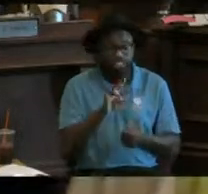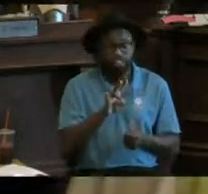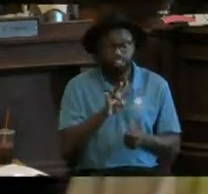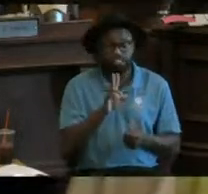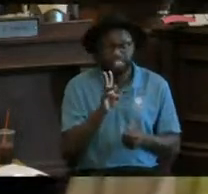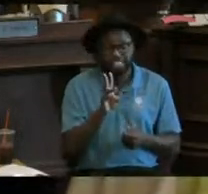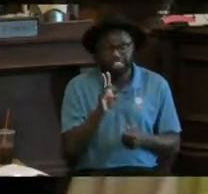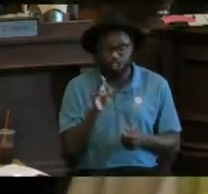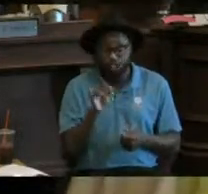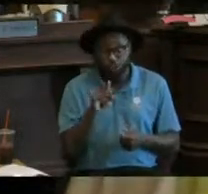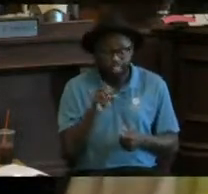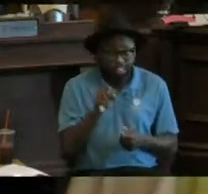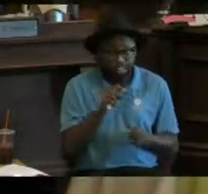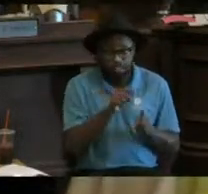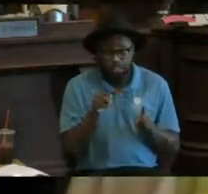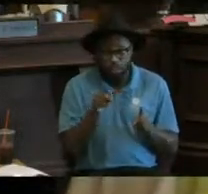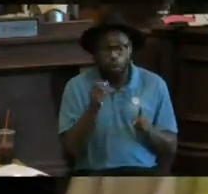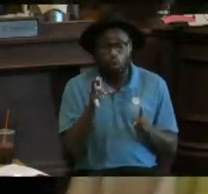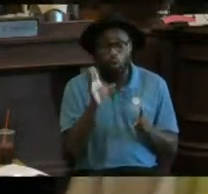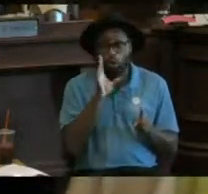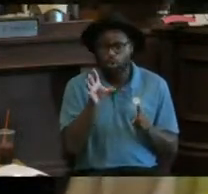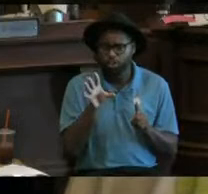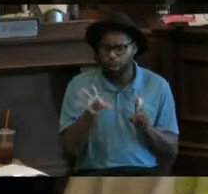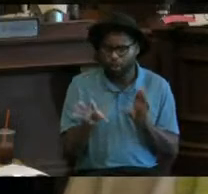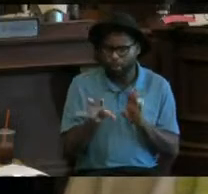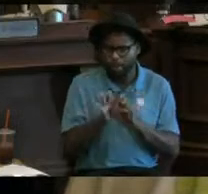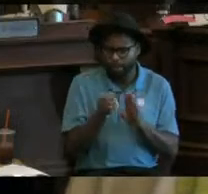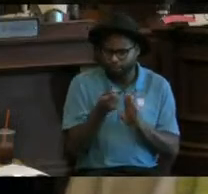units, or is there a chosen few?